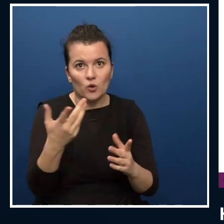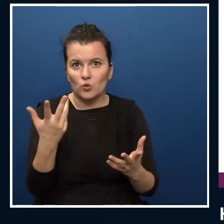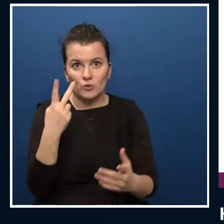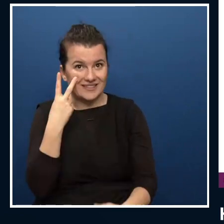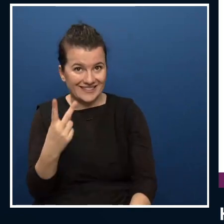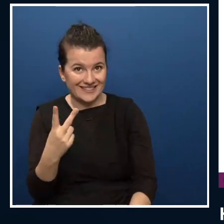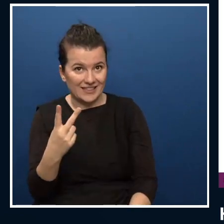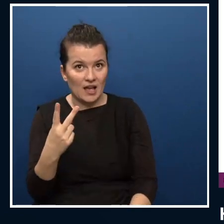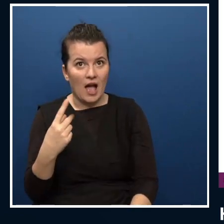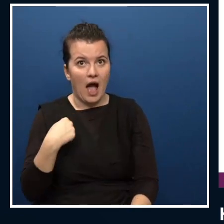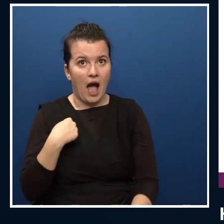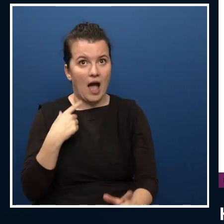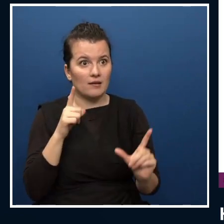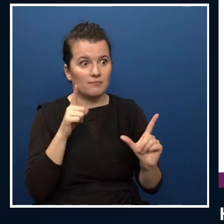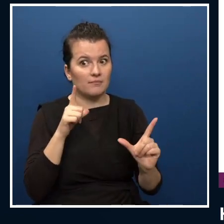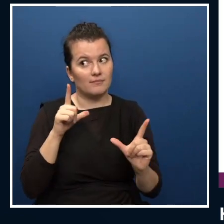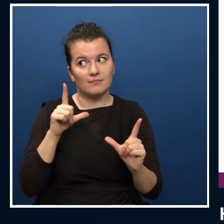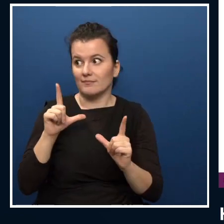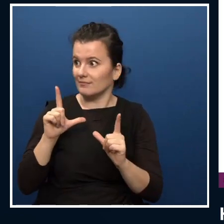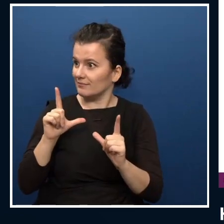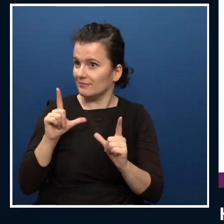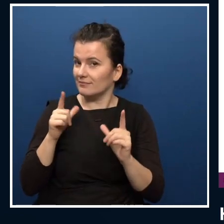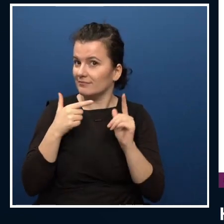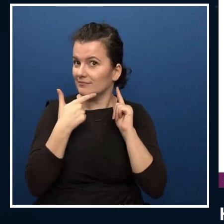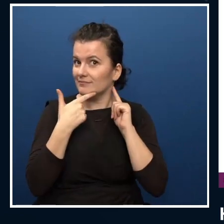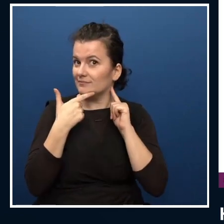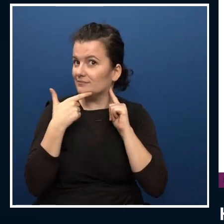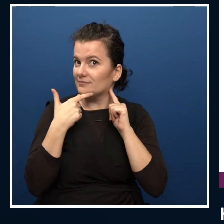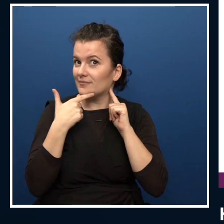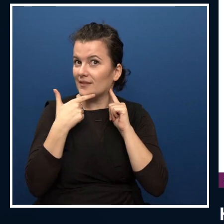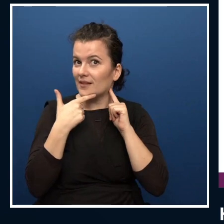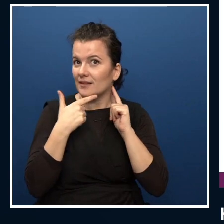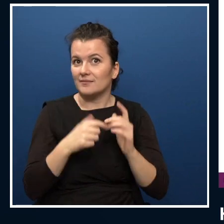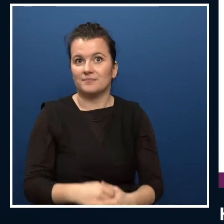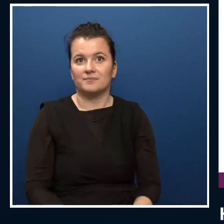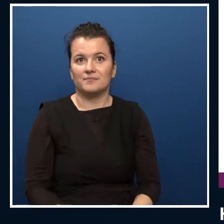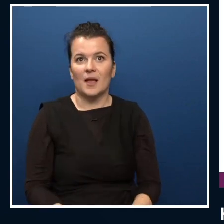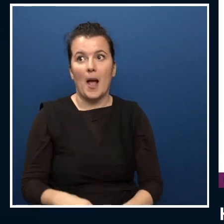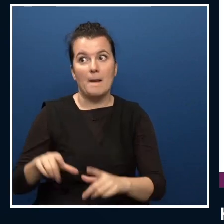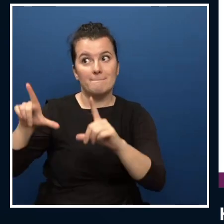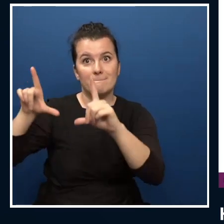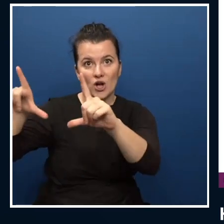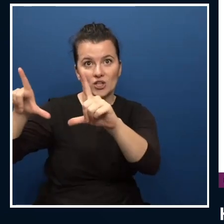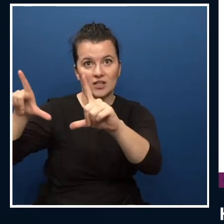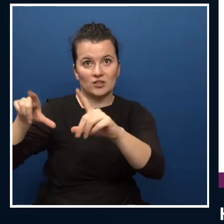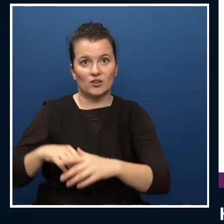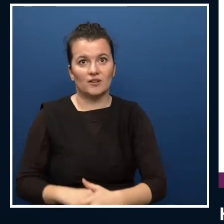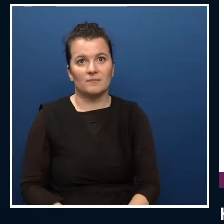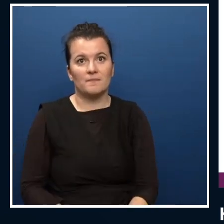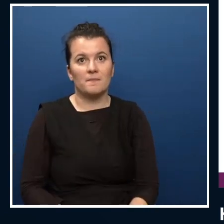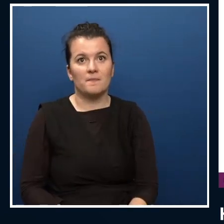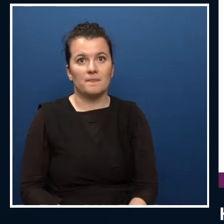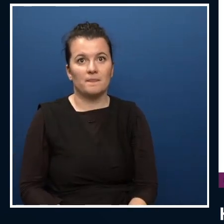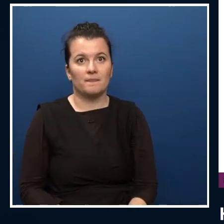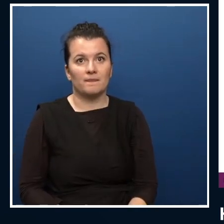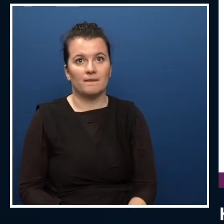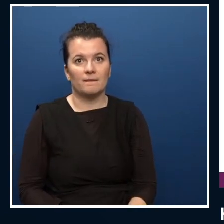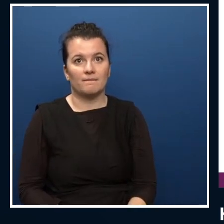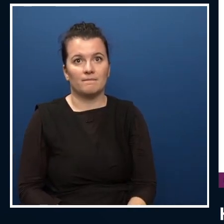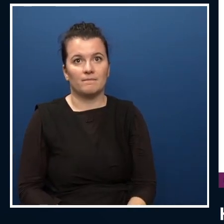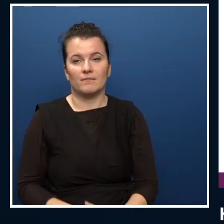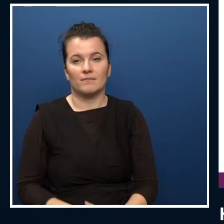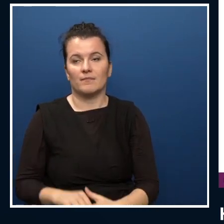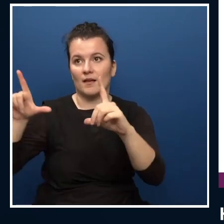like this, I'm looking at my monitor, but because we put my head on the left, it looks like I'm looking away